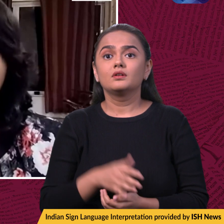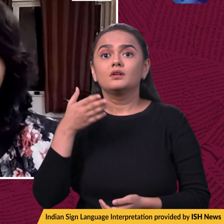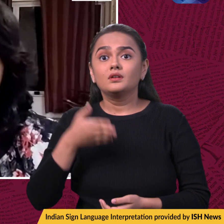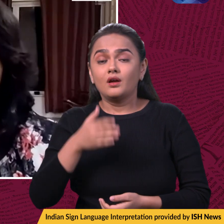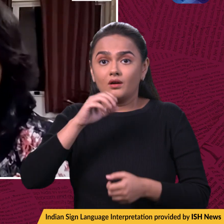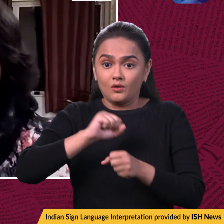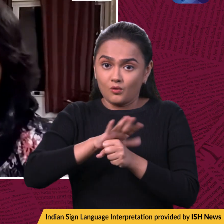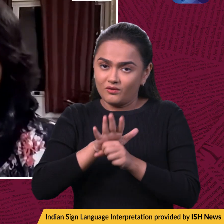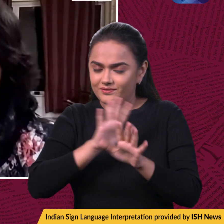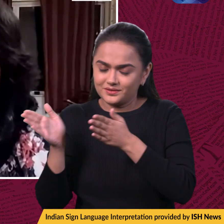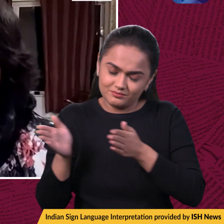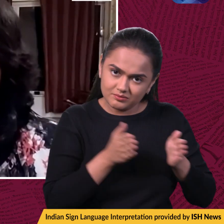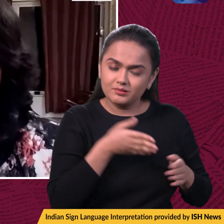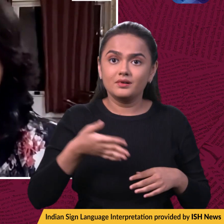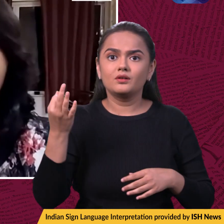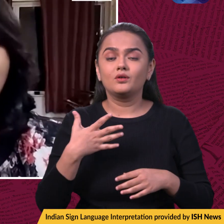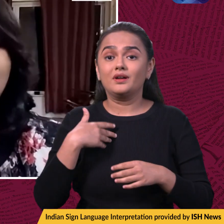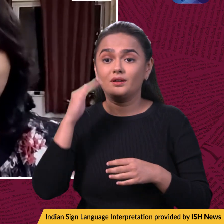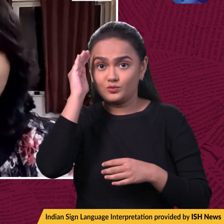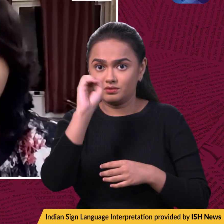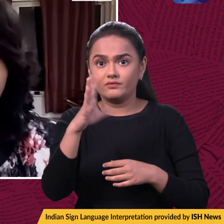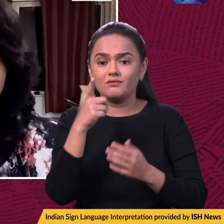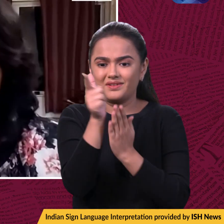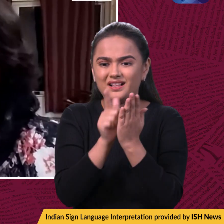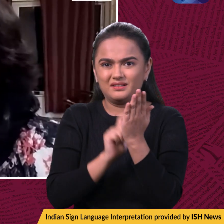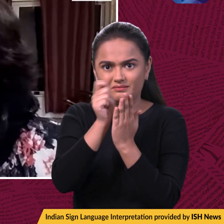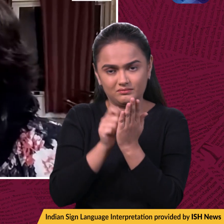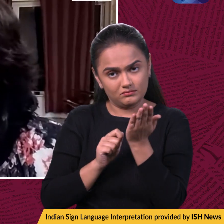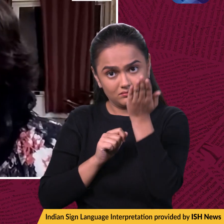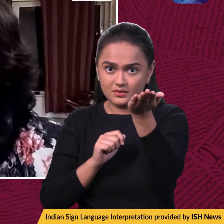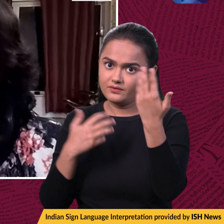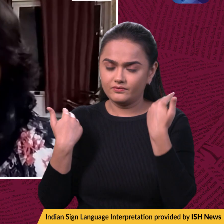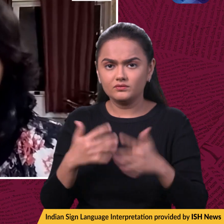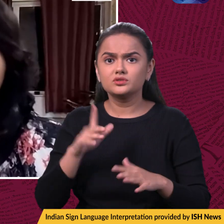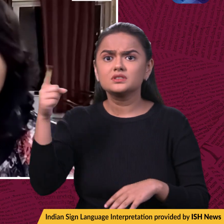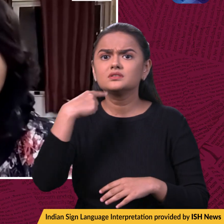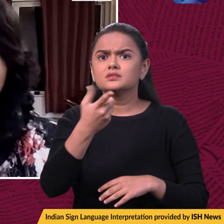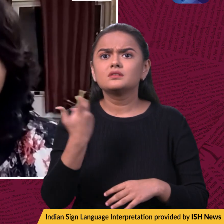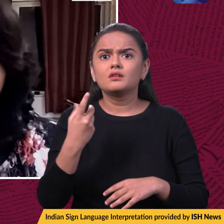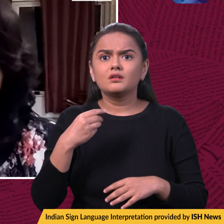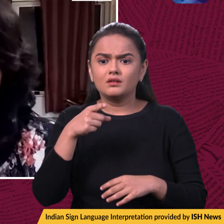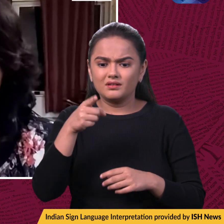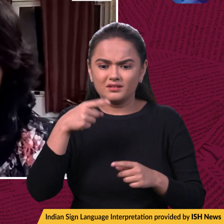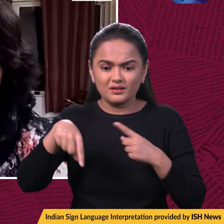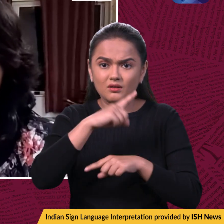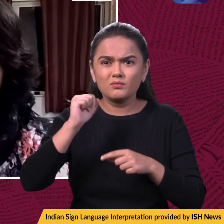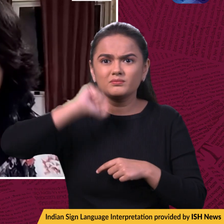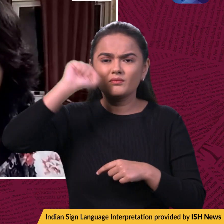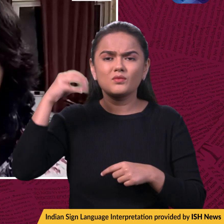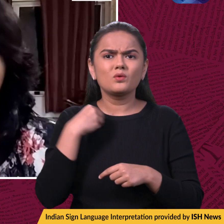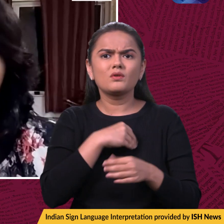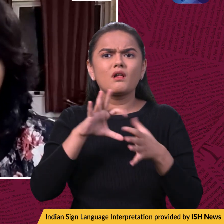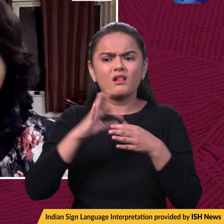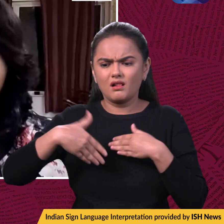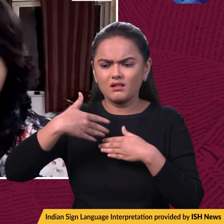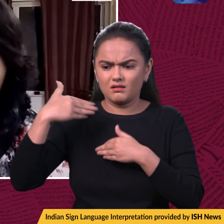from COVID news, now a letter petition has been filed in the Supreme Court seeking suo cognizance of the